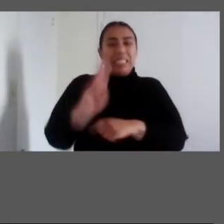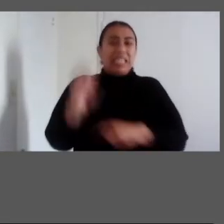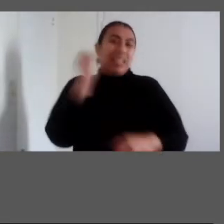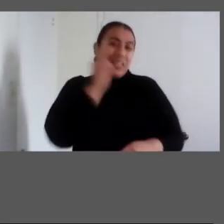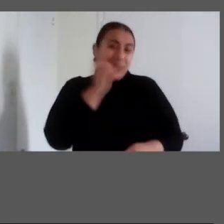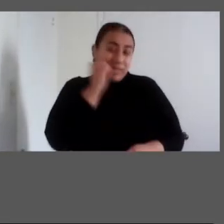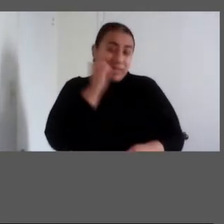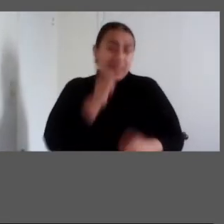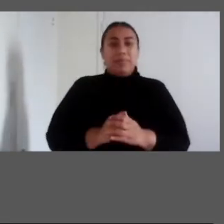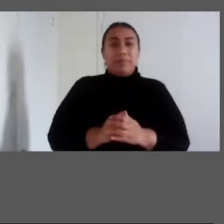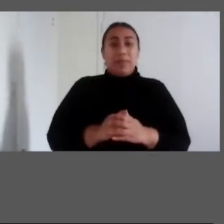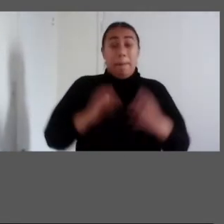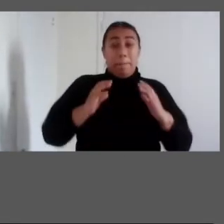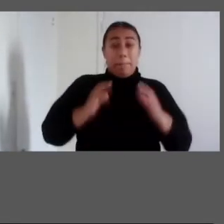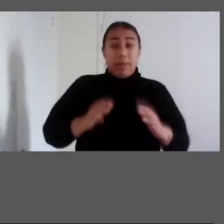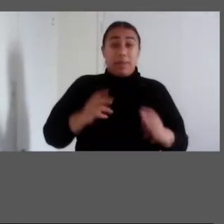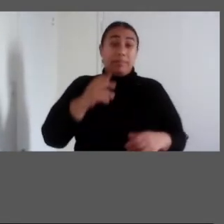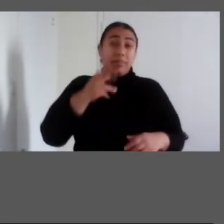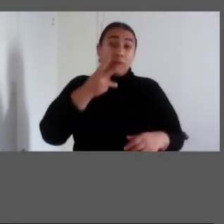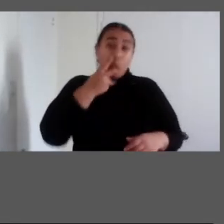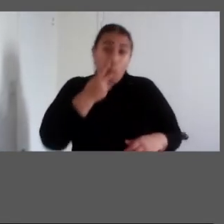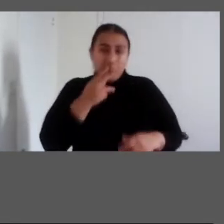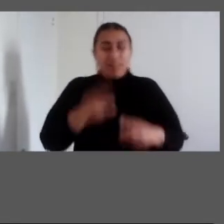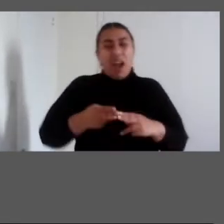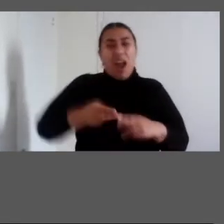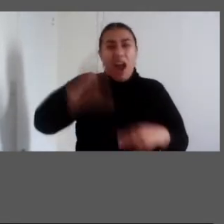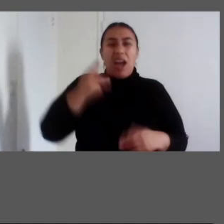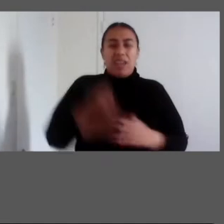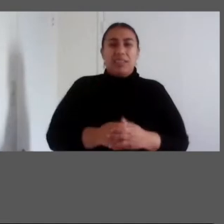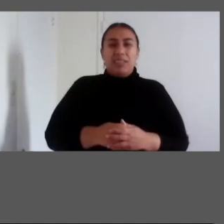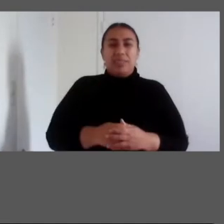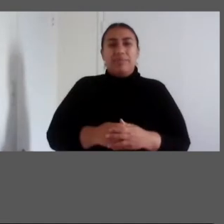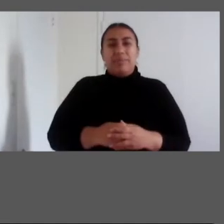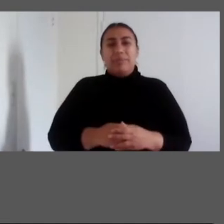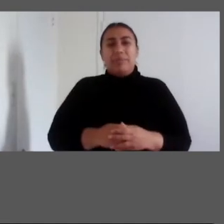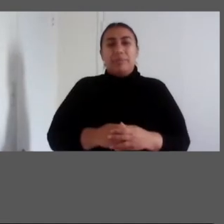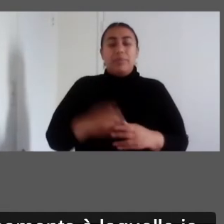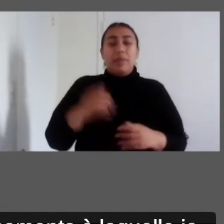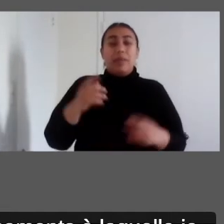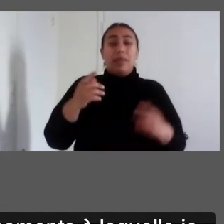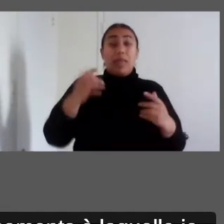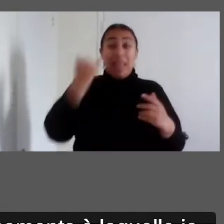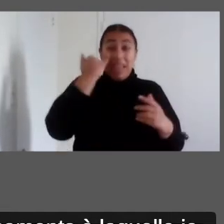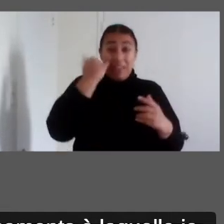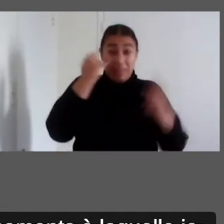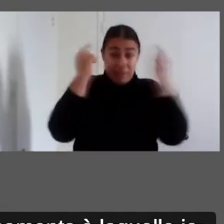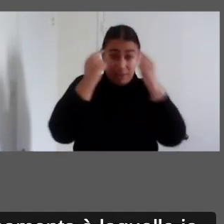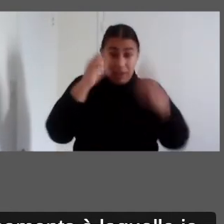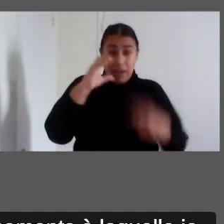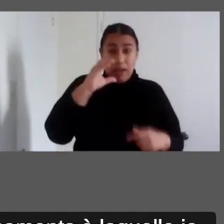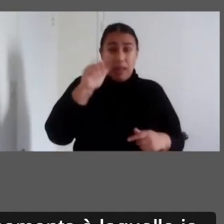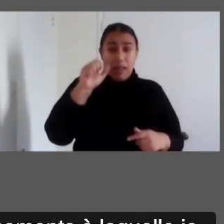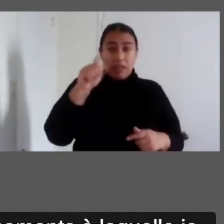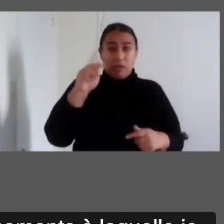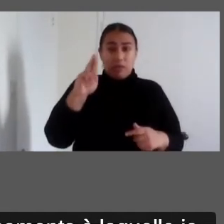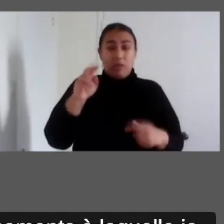incidence in males. There's also an increased incidence in people who have a history or current smokers of cigarettes.